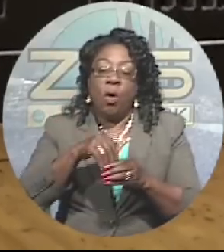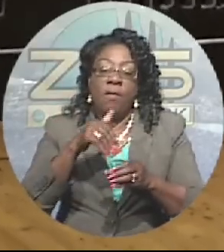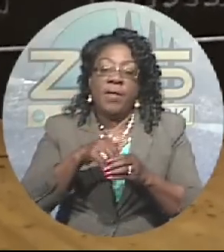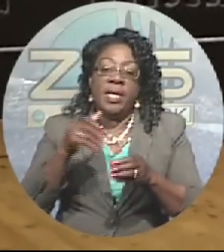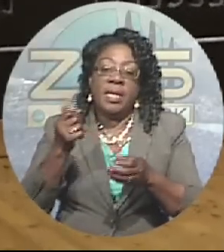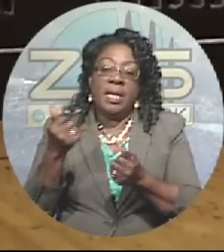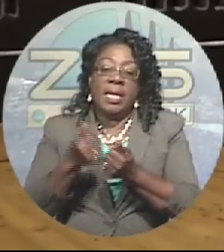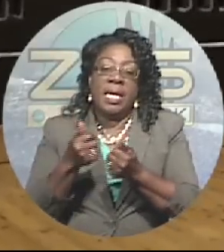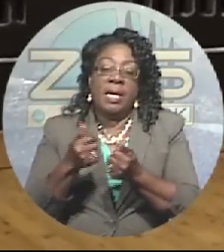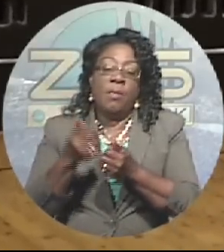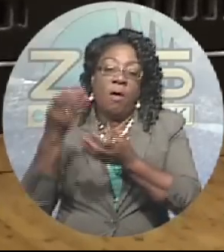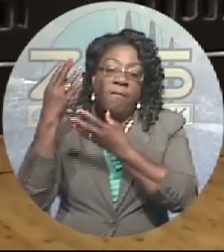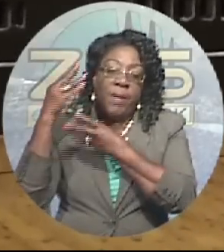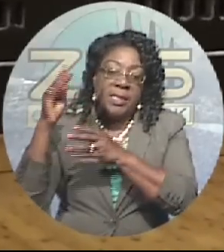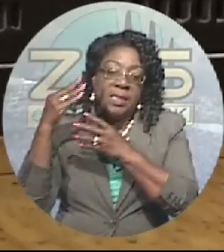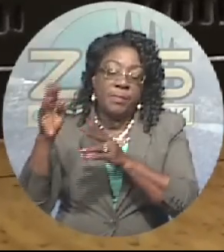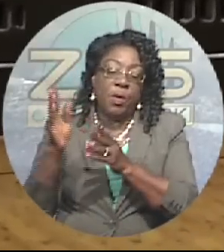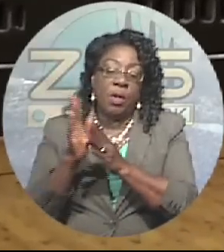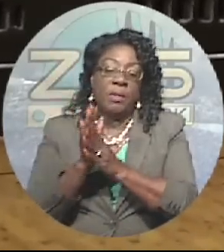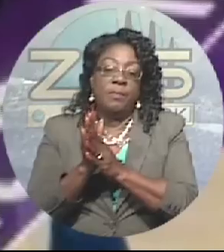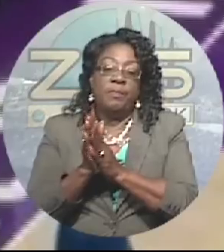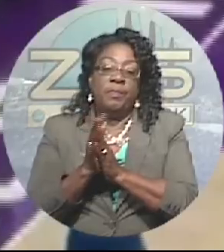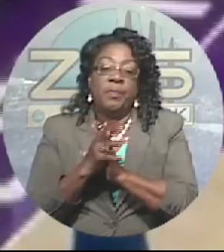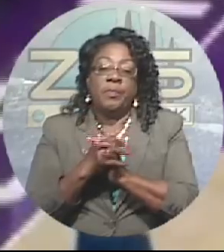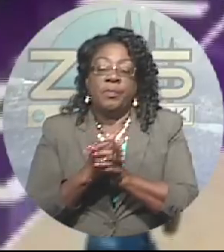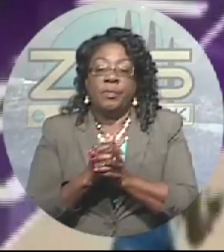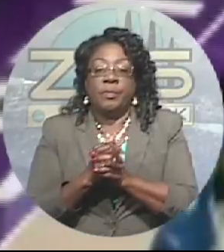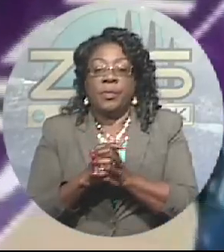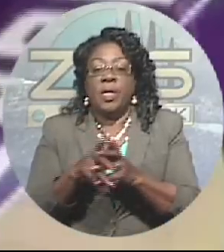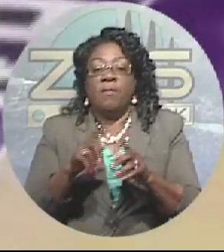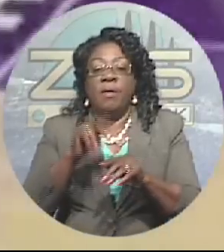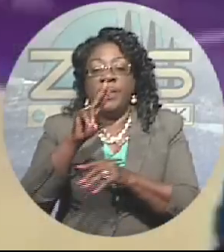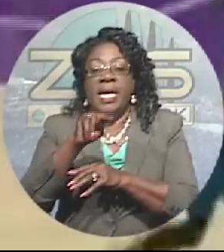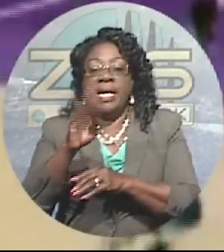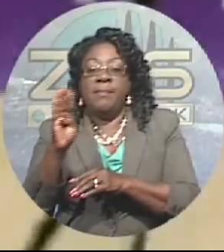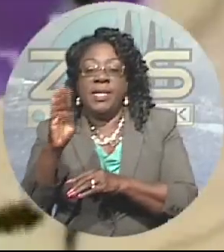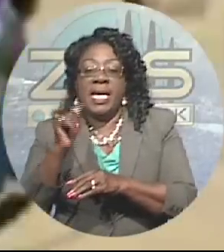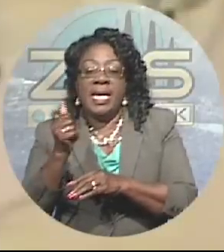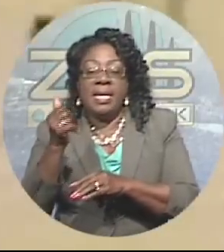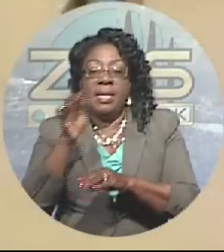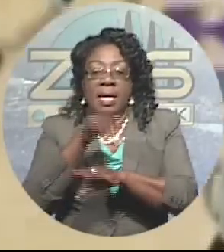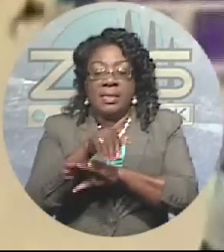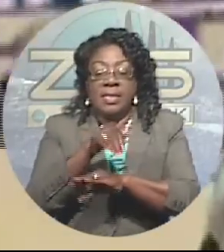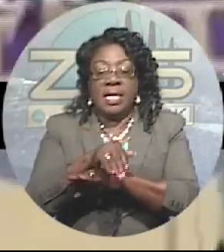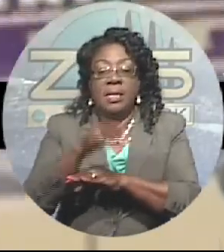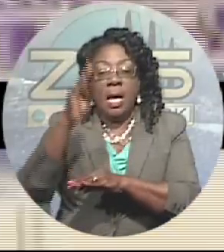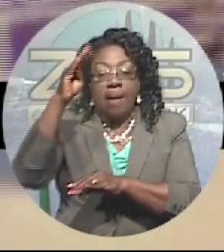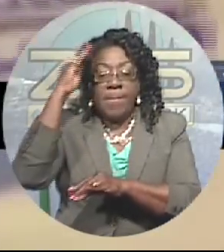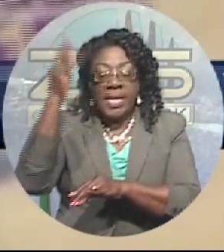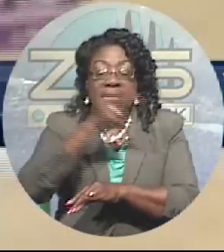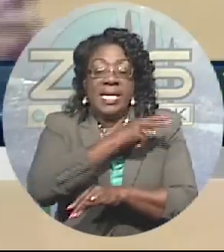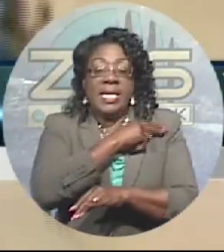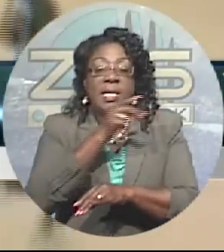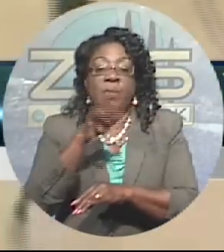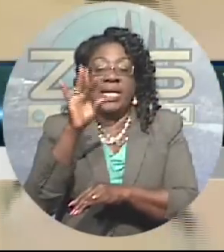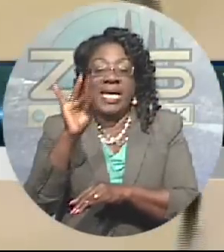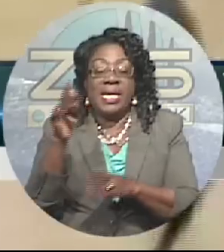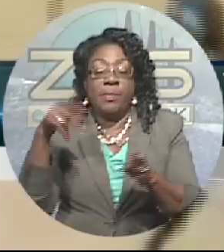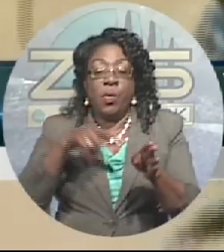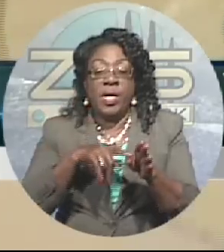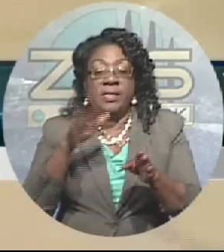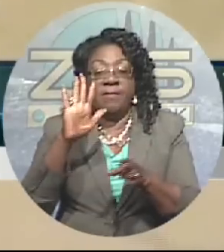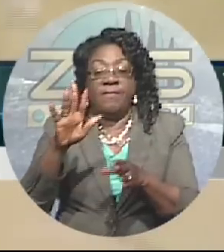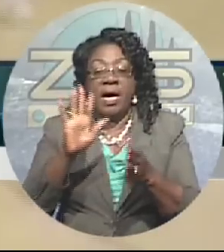basketball and for the young people in the Commonwealth of the Bahamas. From the NBA last night, Buddy Hield with 8 points and 5 rebounds.